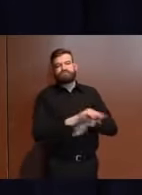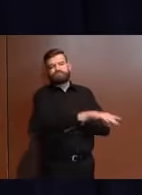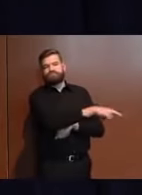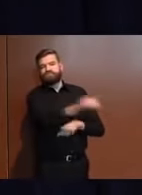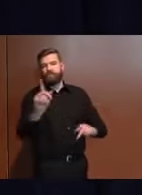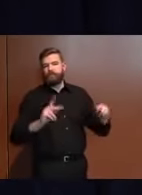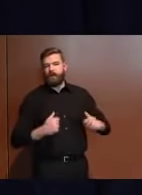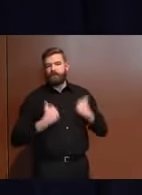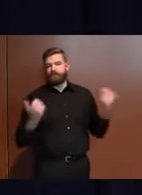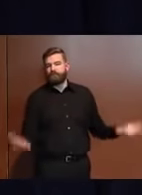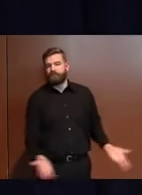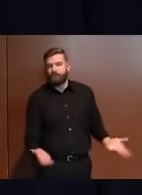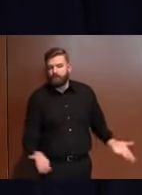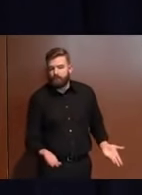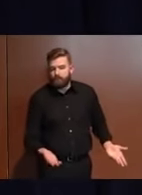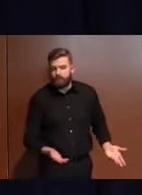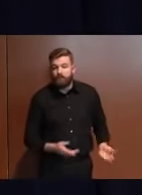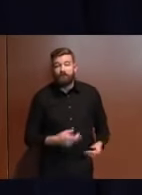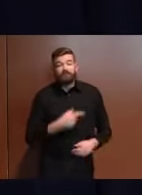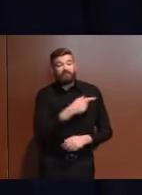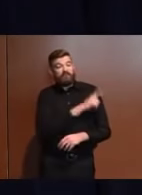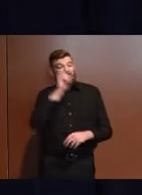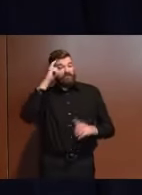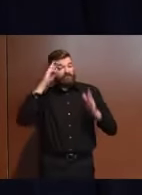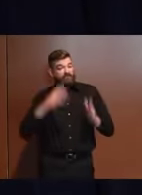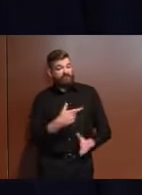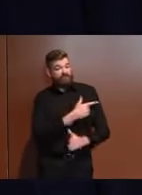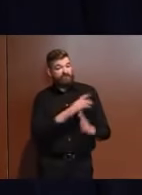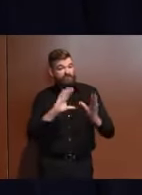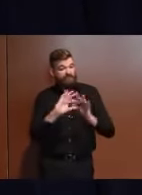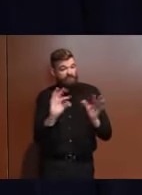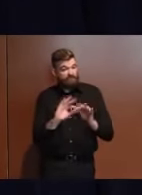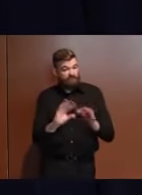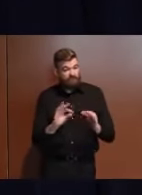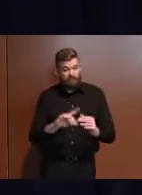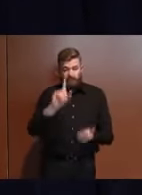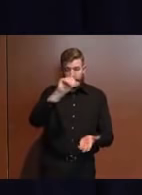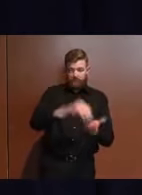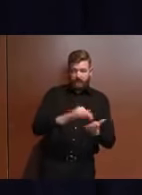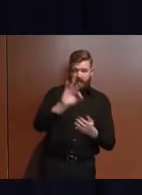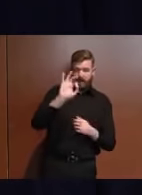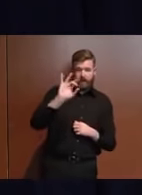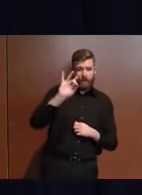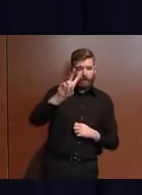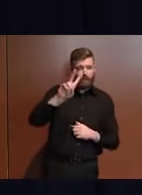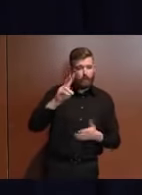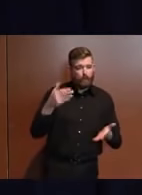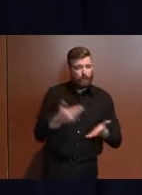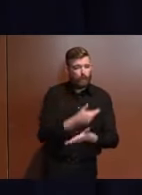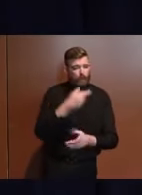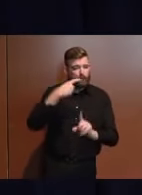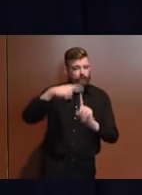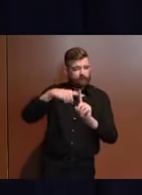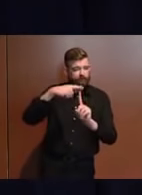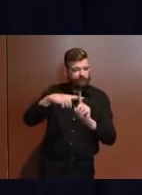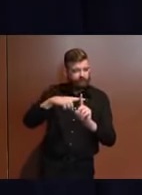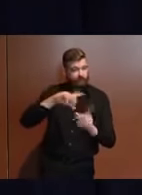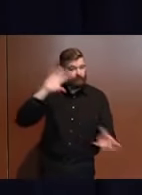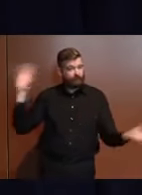As the governor mentioned, today we're reporting 1,982 new cases, for a total of